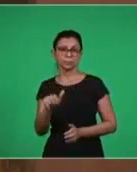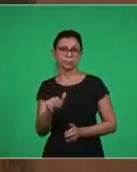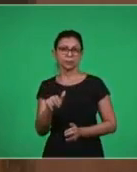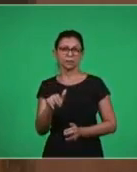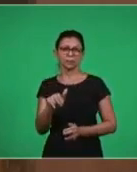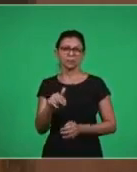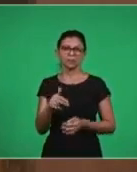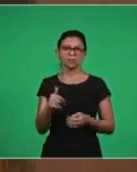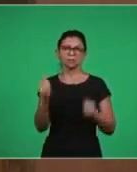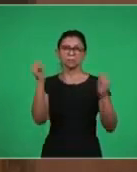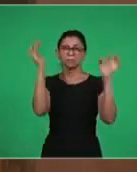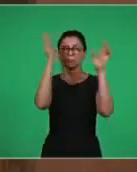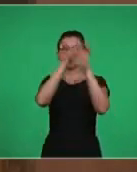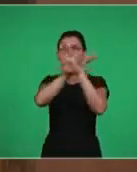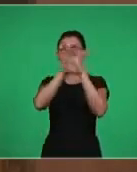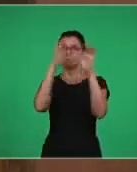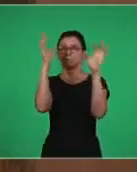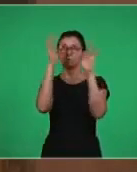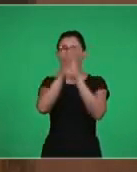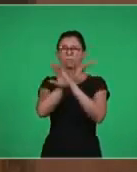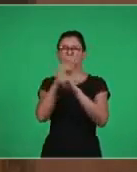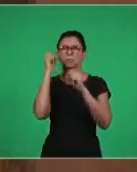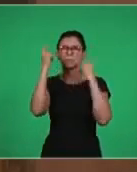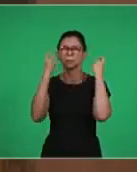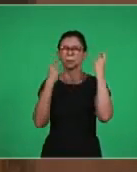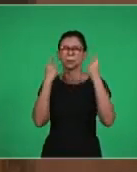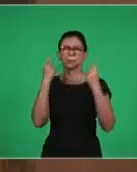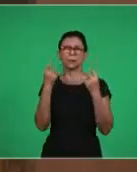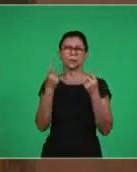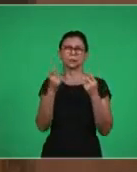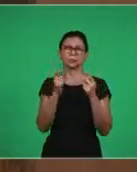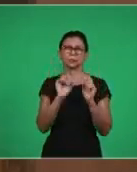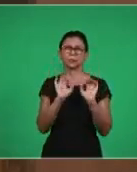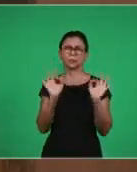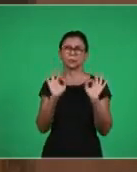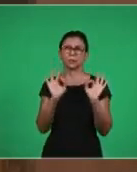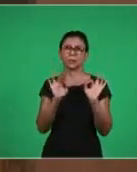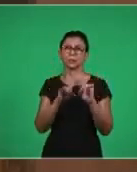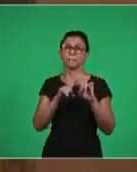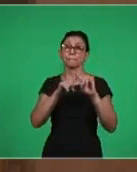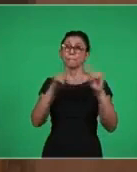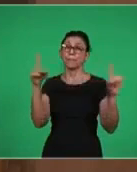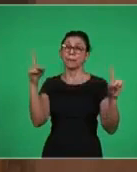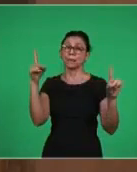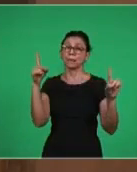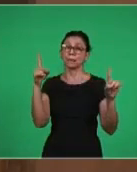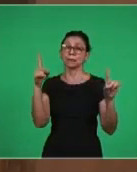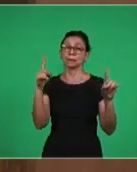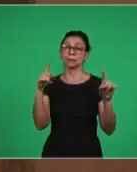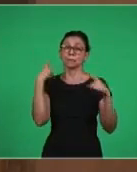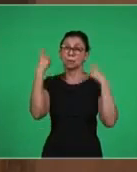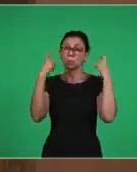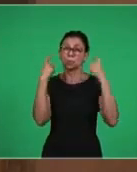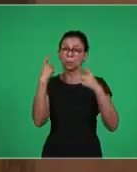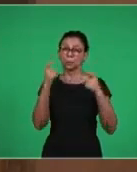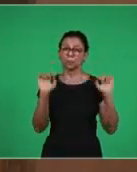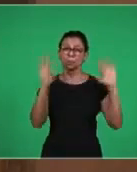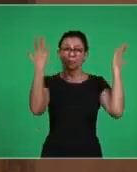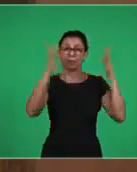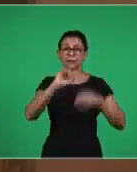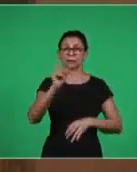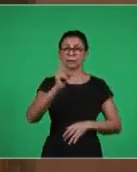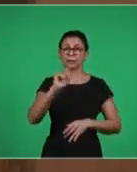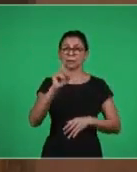that are not worried about fireworks or music, bands, and that will